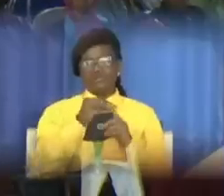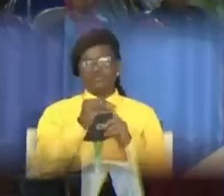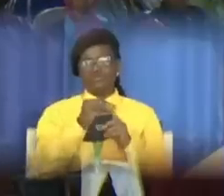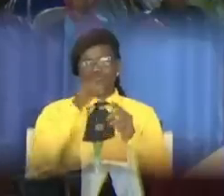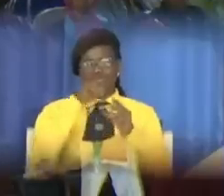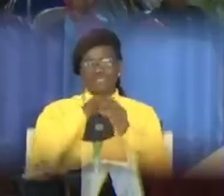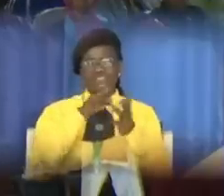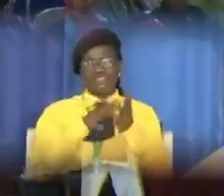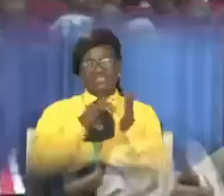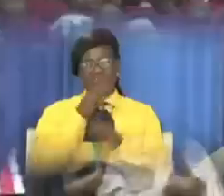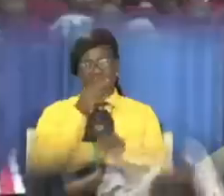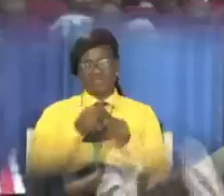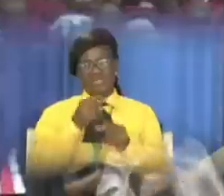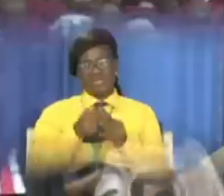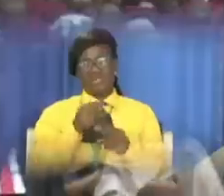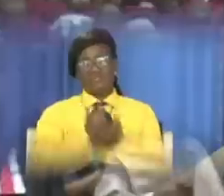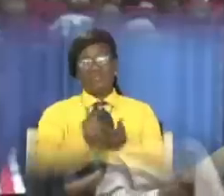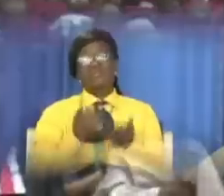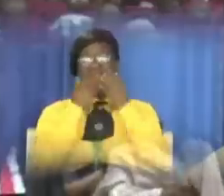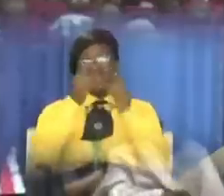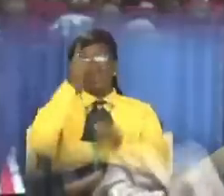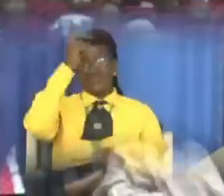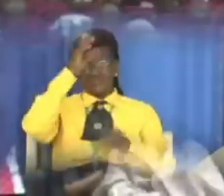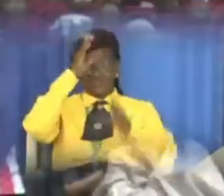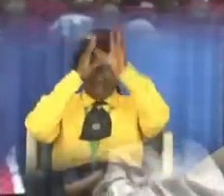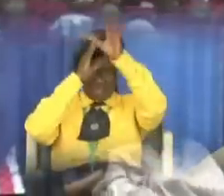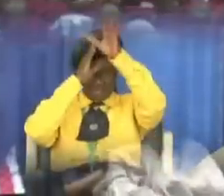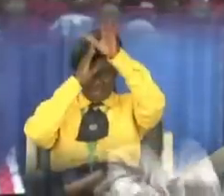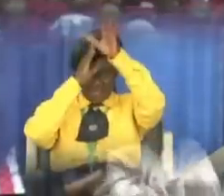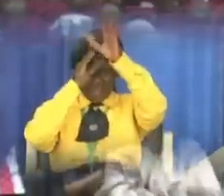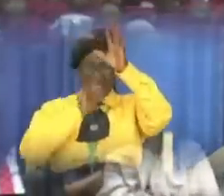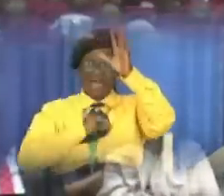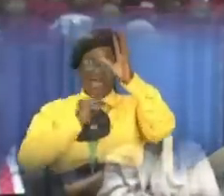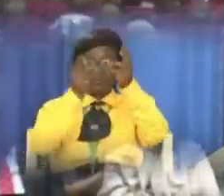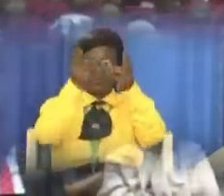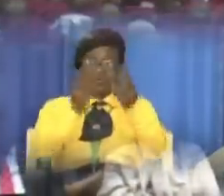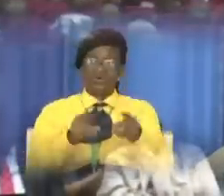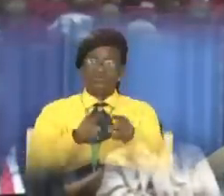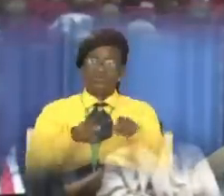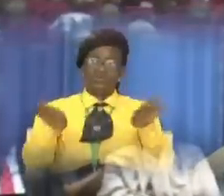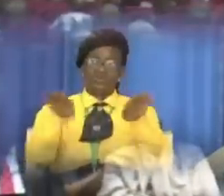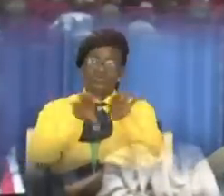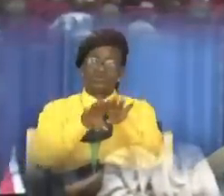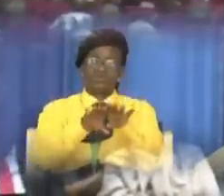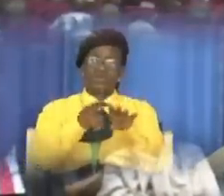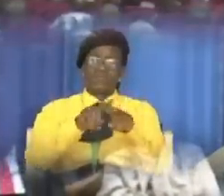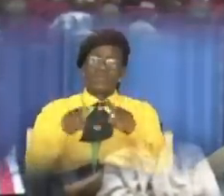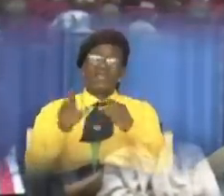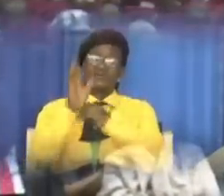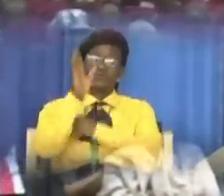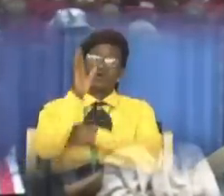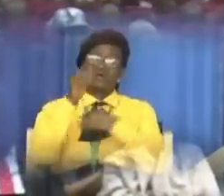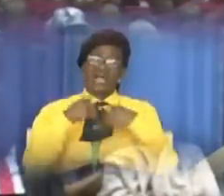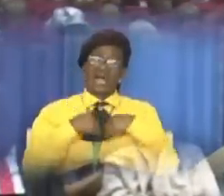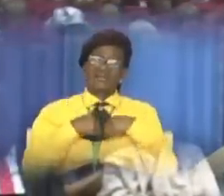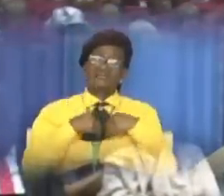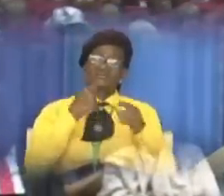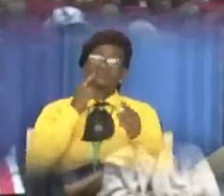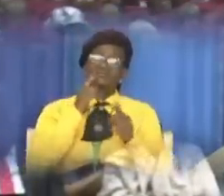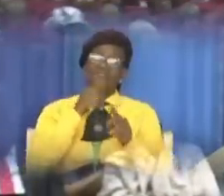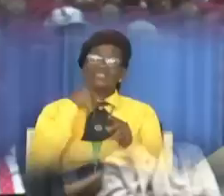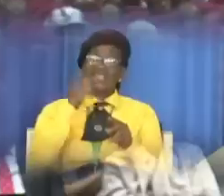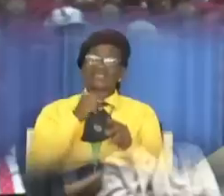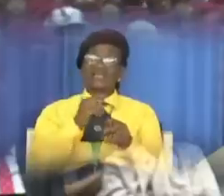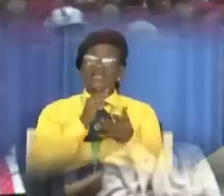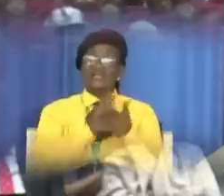Thank you, Father. I'm about to close, but God has just said something beautiful. Again, it is